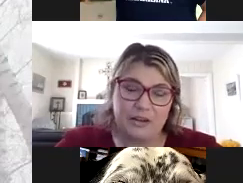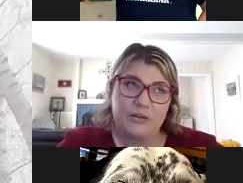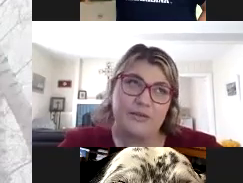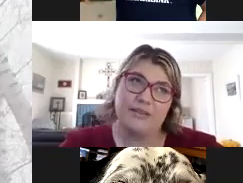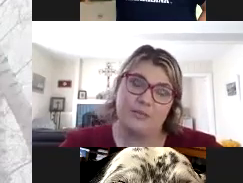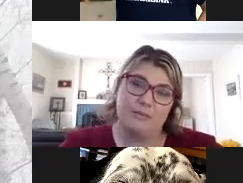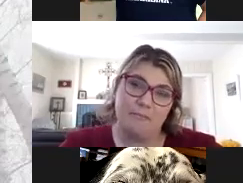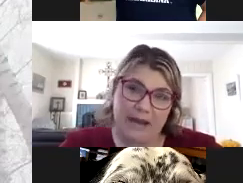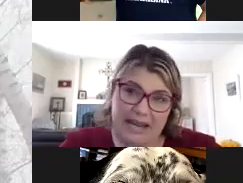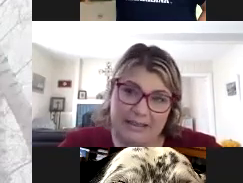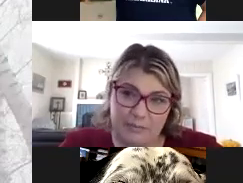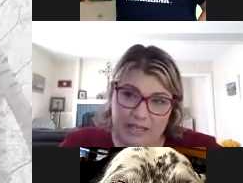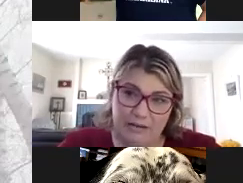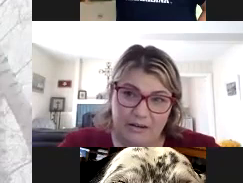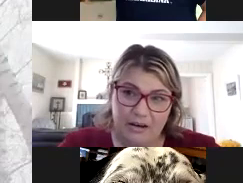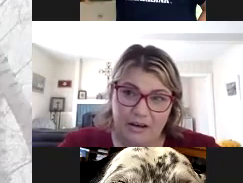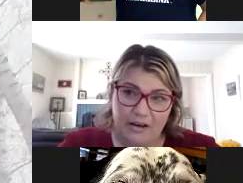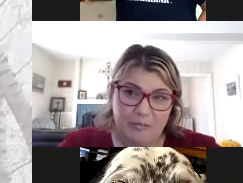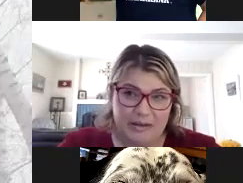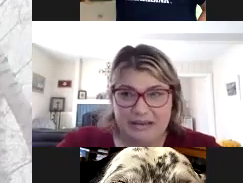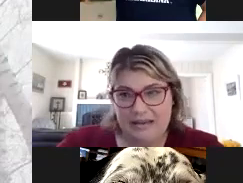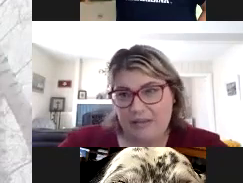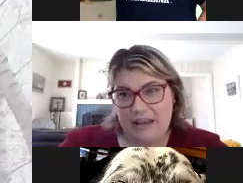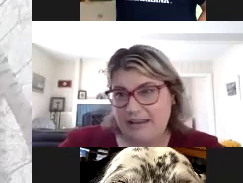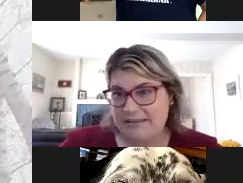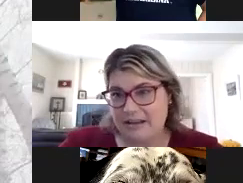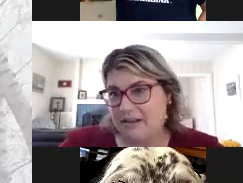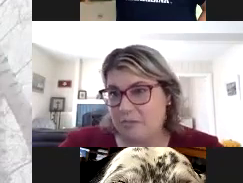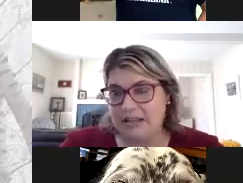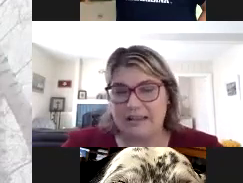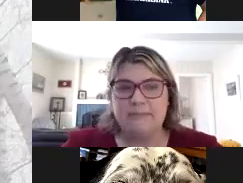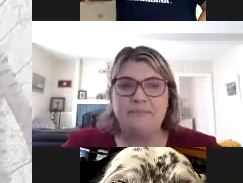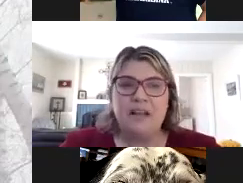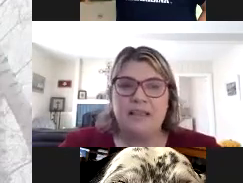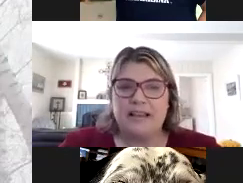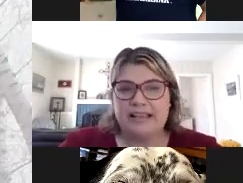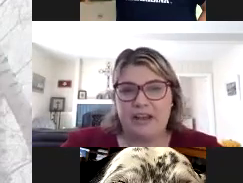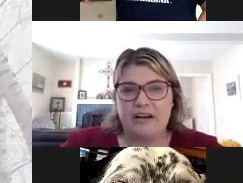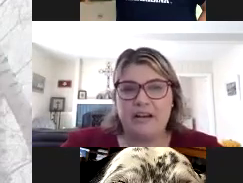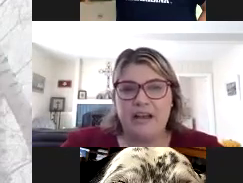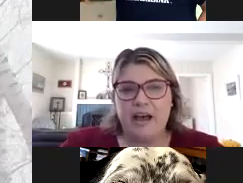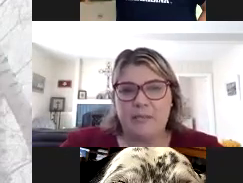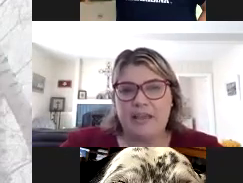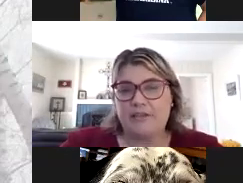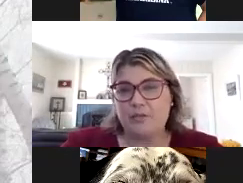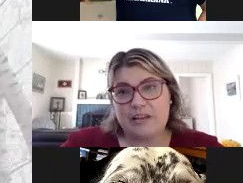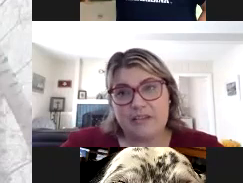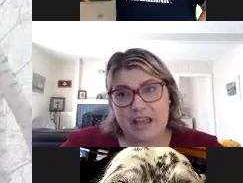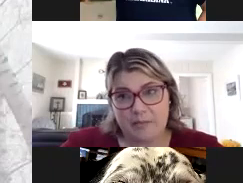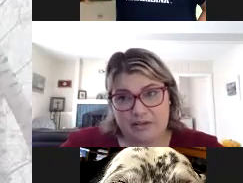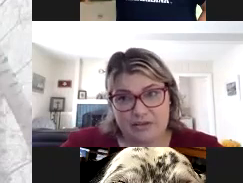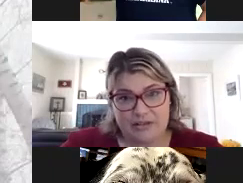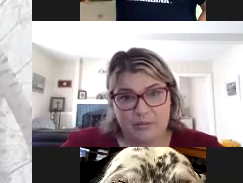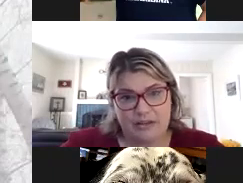The closest one might be Hong Kong, but even then it's not completely laissez-faire. And they also believe